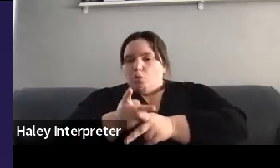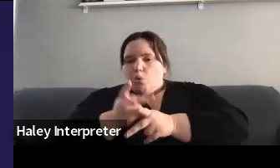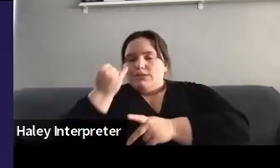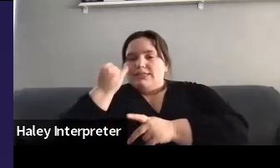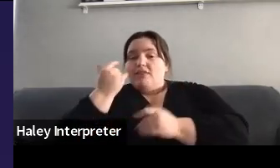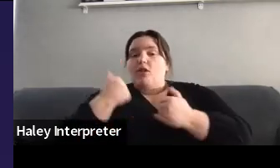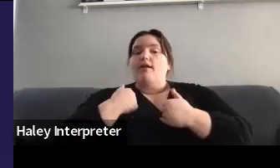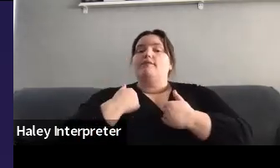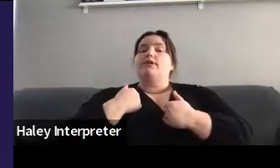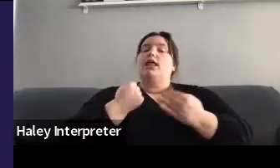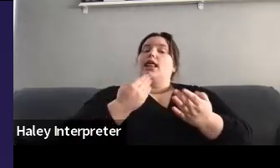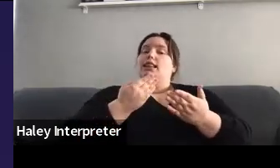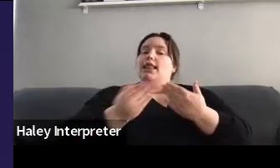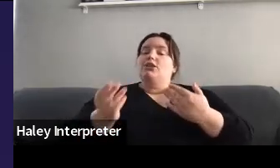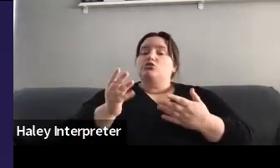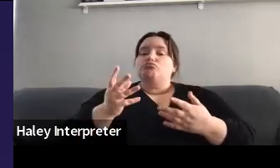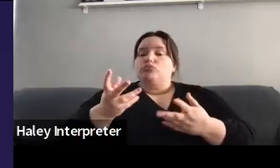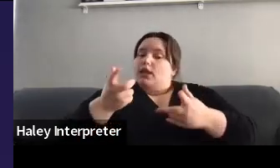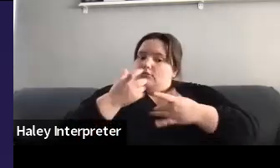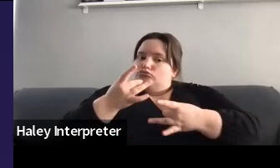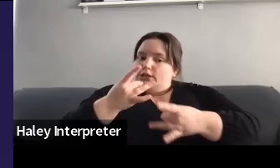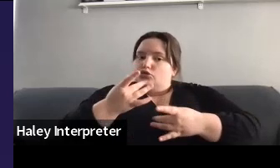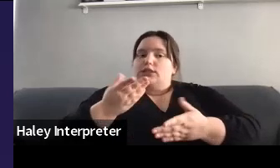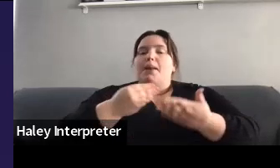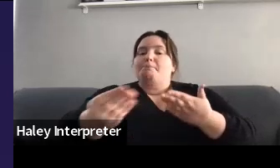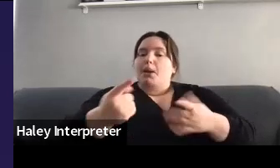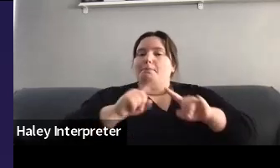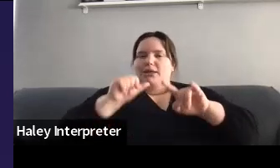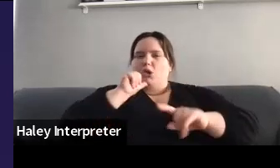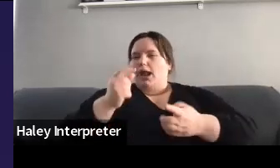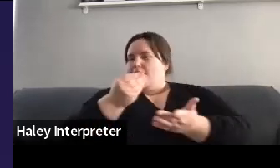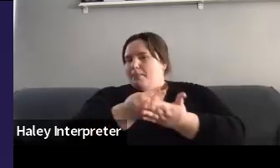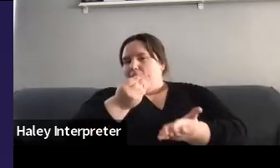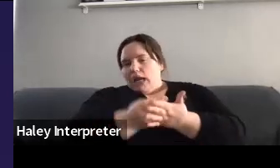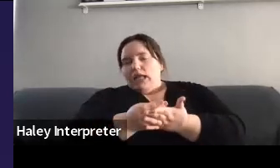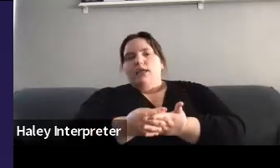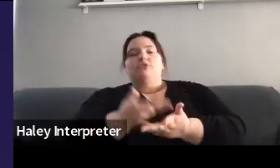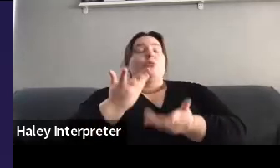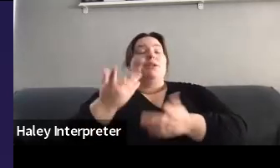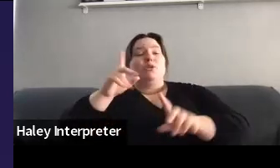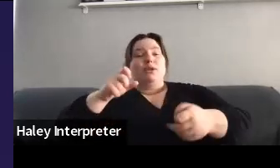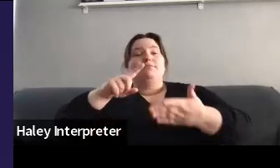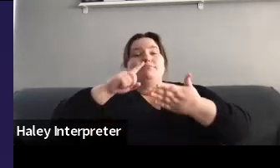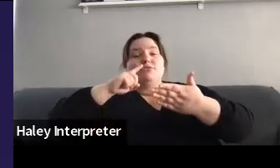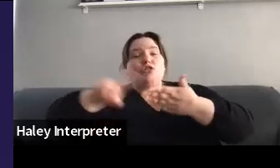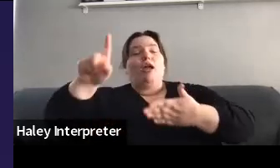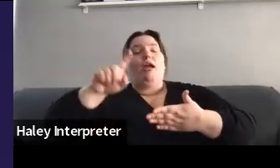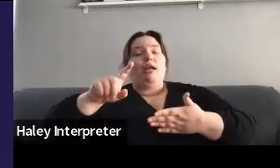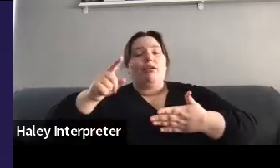that you're interested in purchasing, but don't have the funding. This may be something that you can check out. I